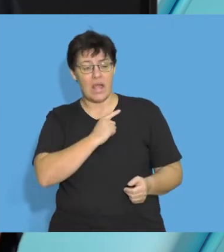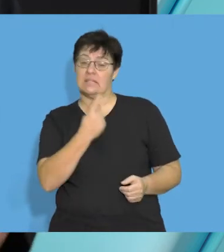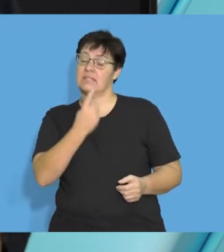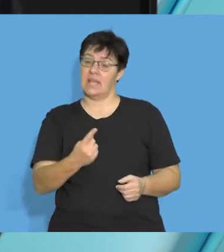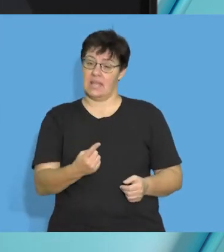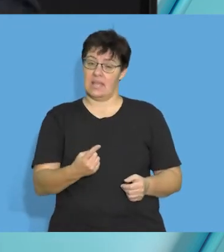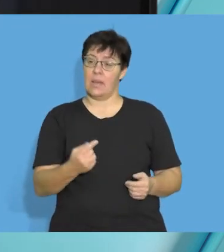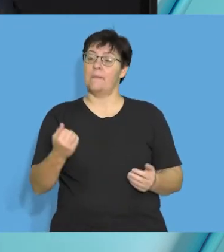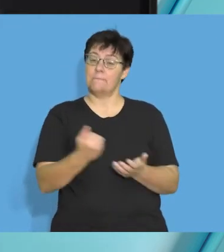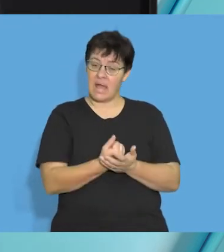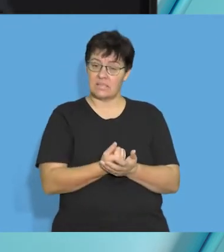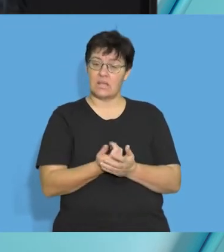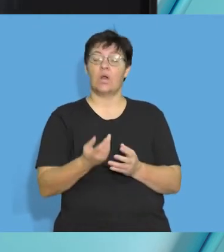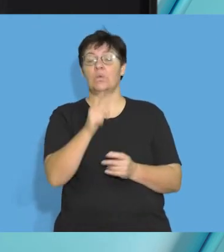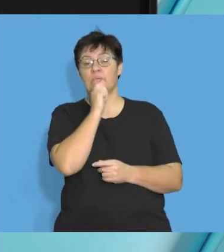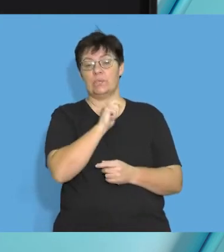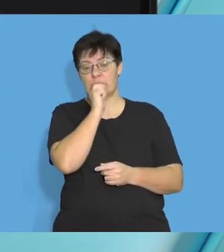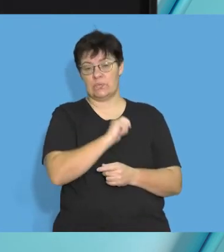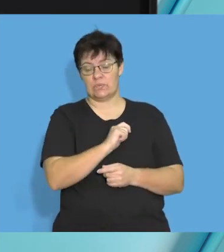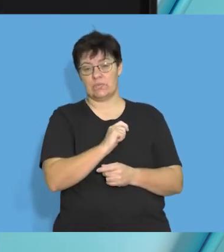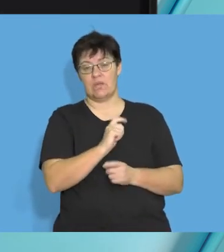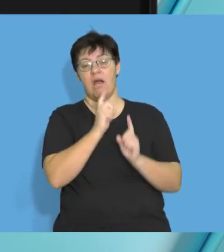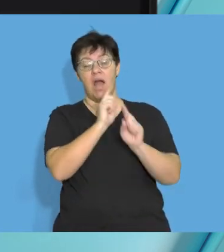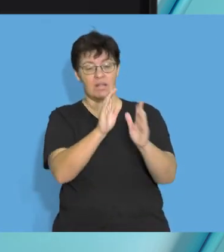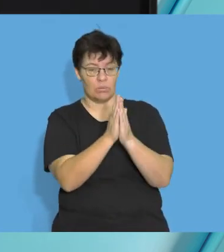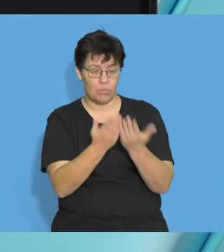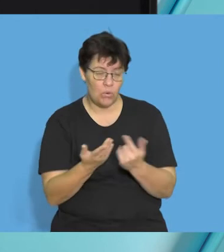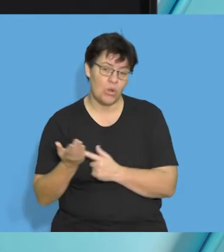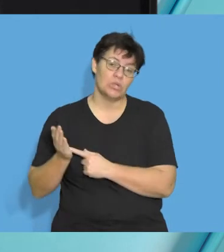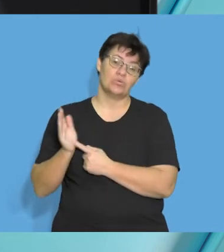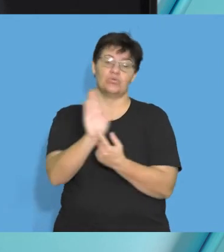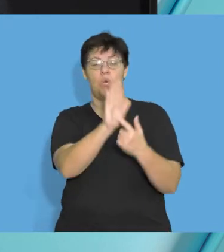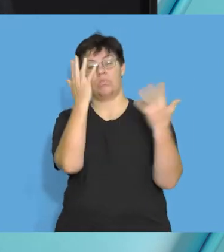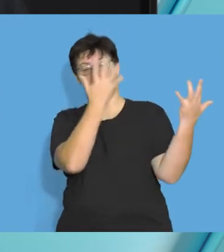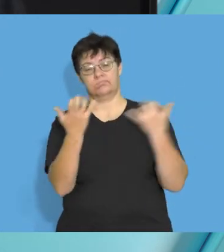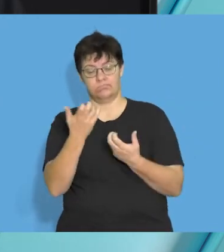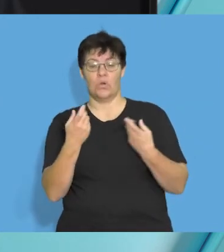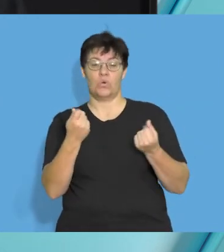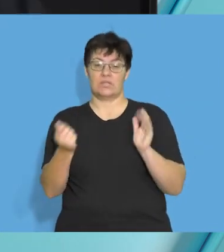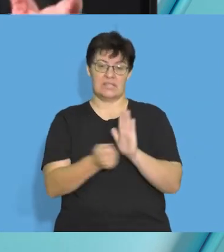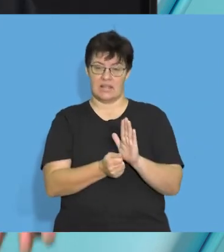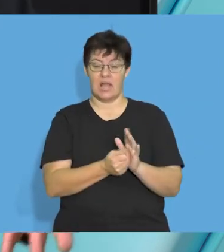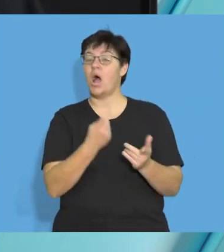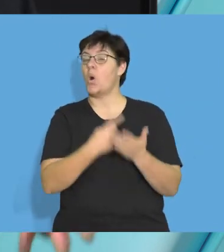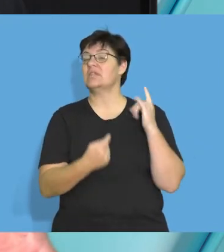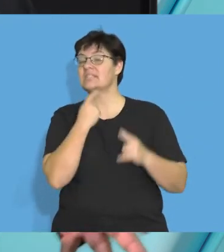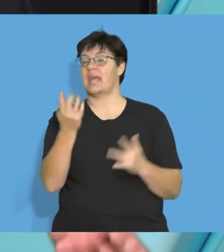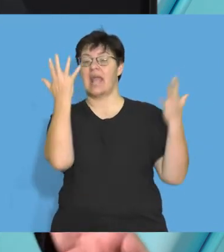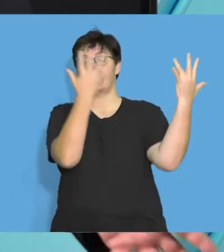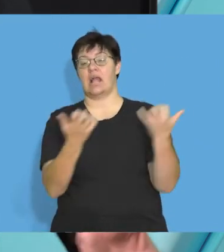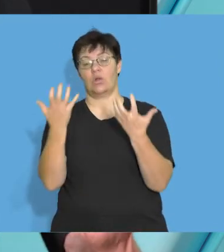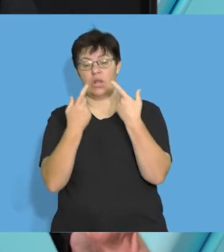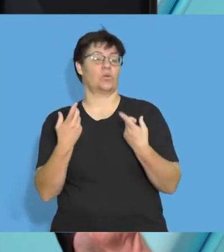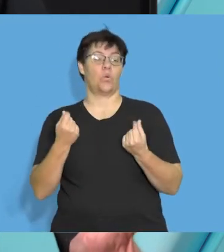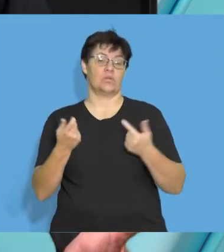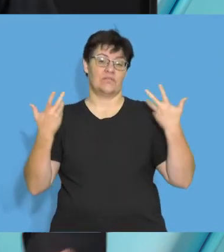specify to say use the answer book to show the calculation of cost of sales. It just said calculate the cost